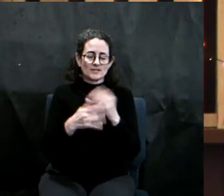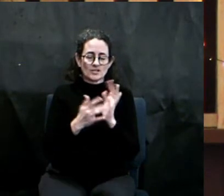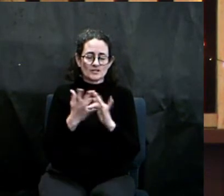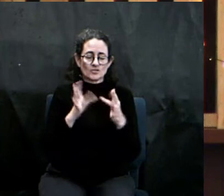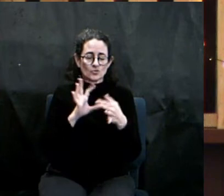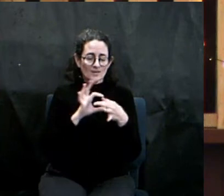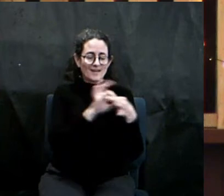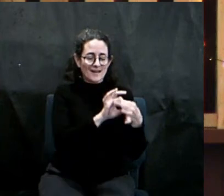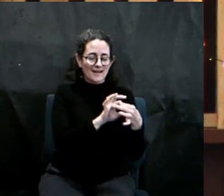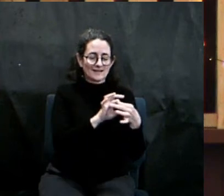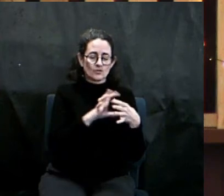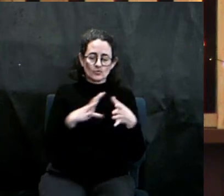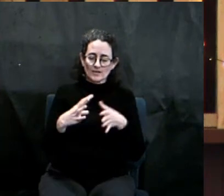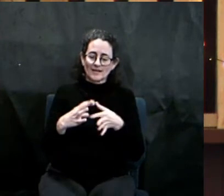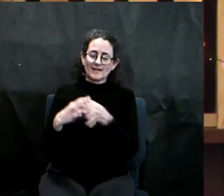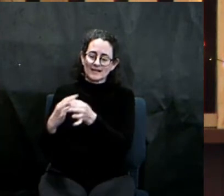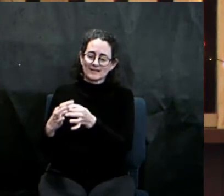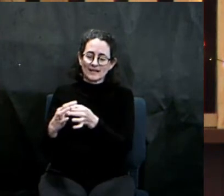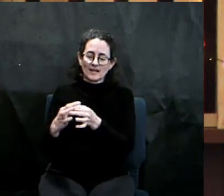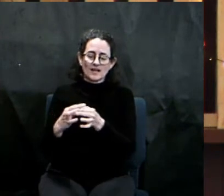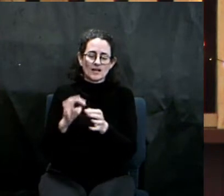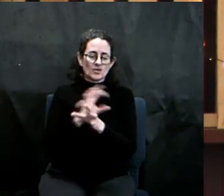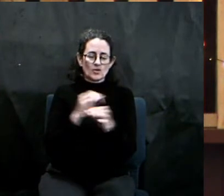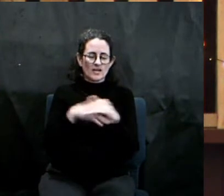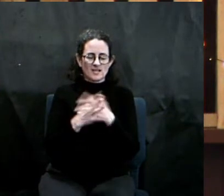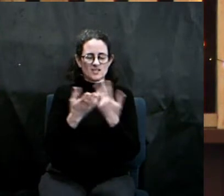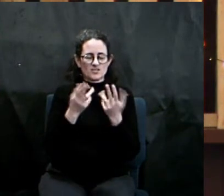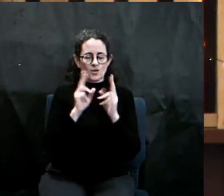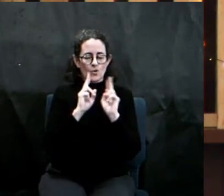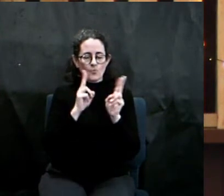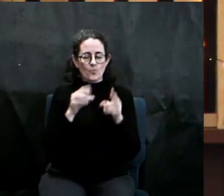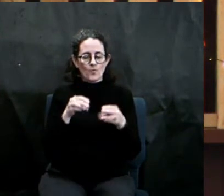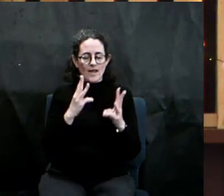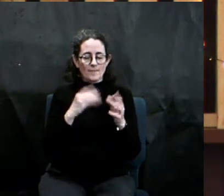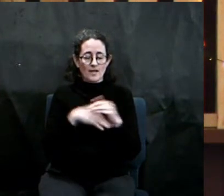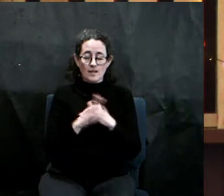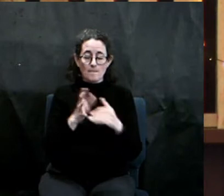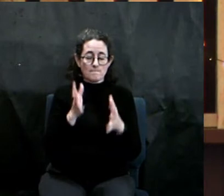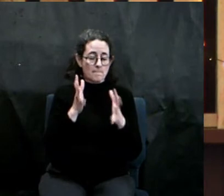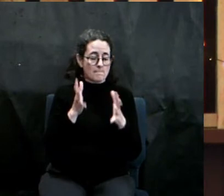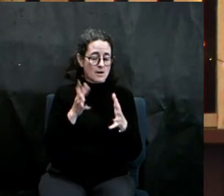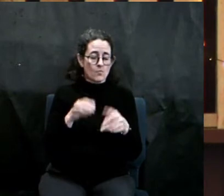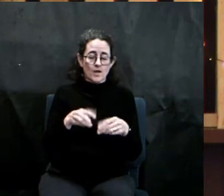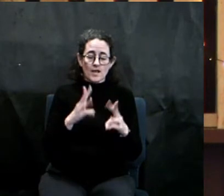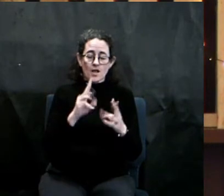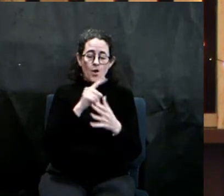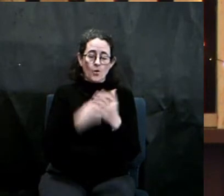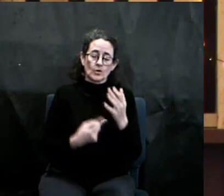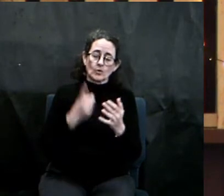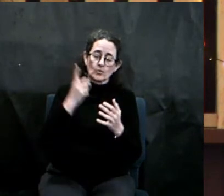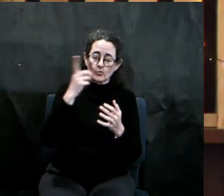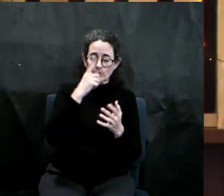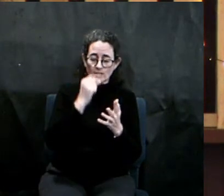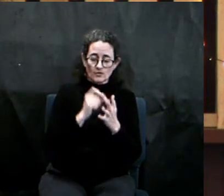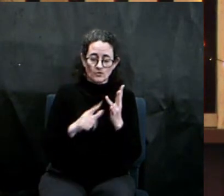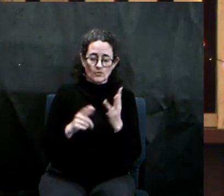just in an ordinary way, but in an extraordinary way that only you can facilitate. But help us to step into